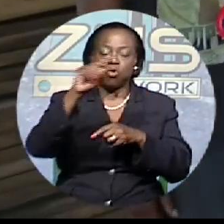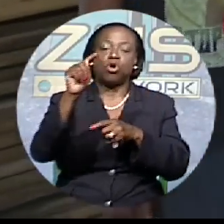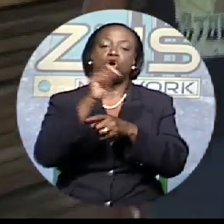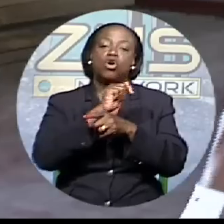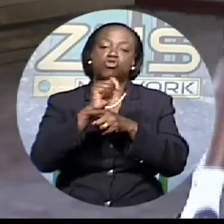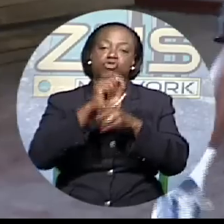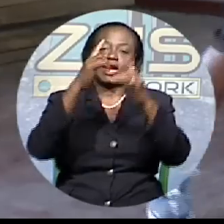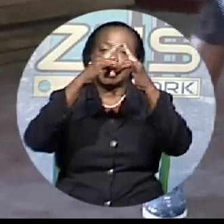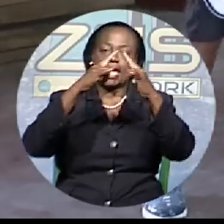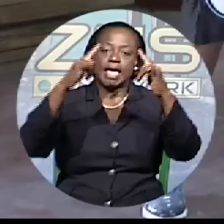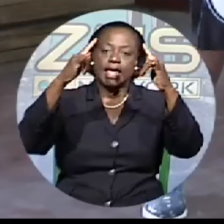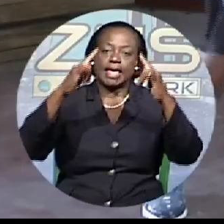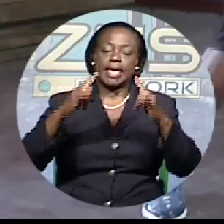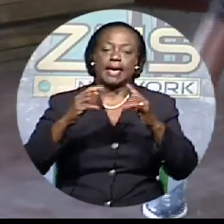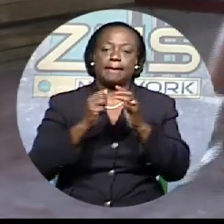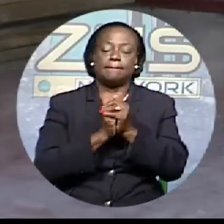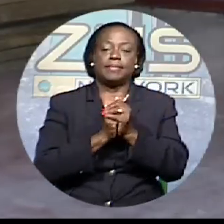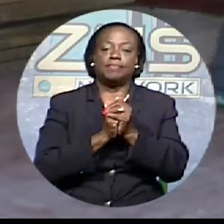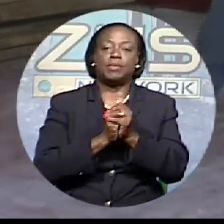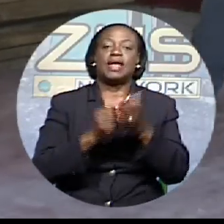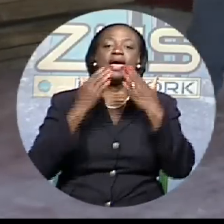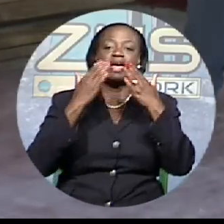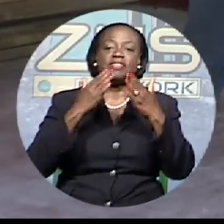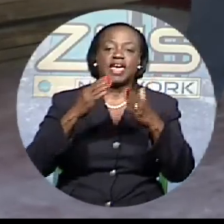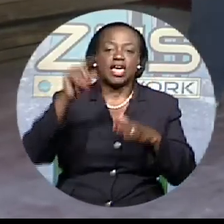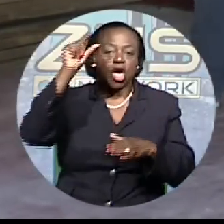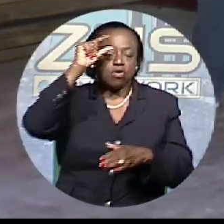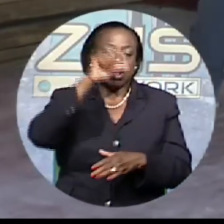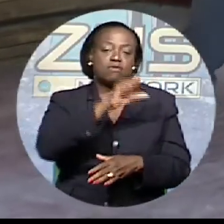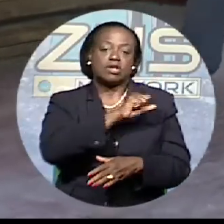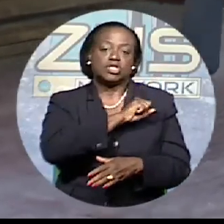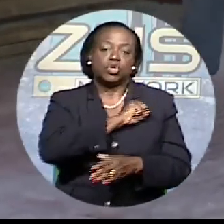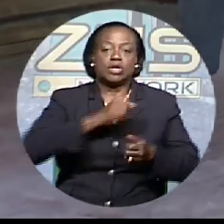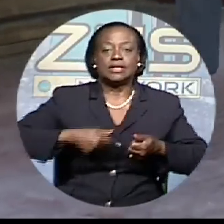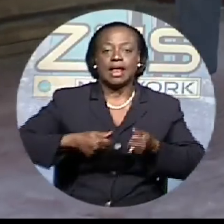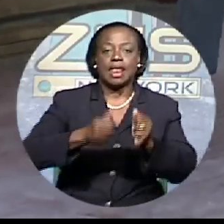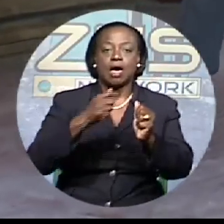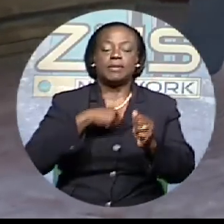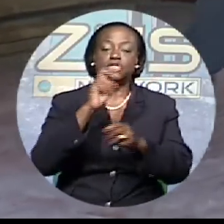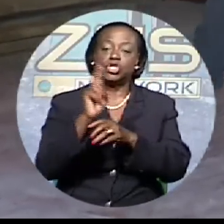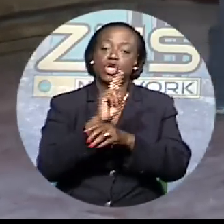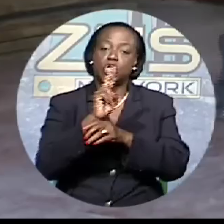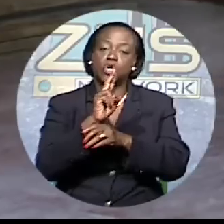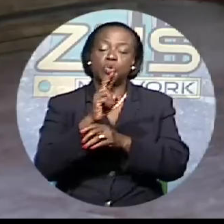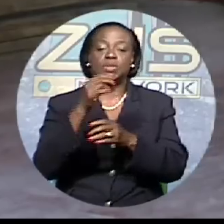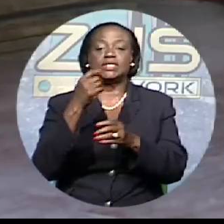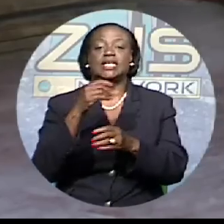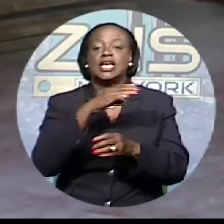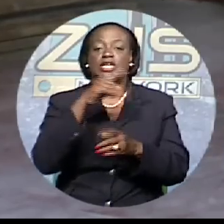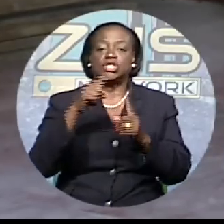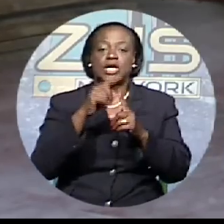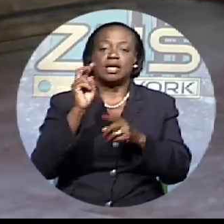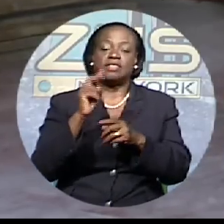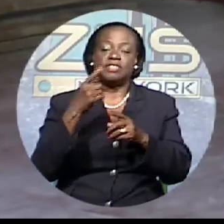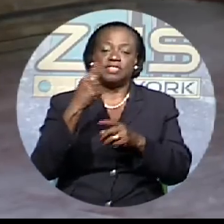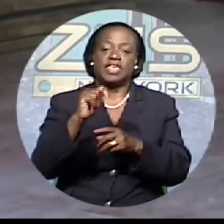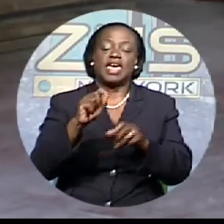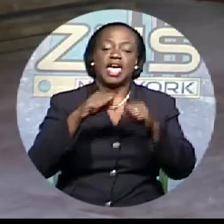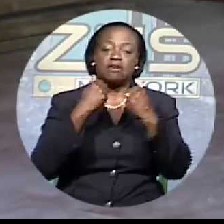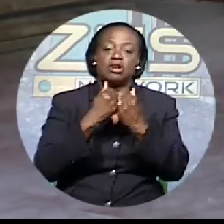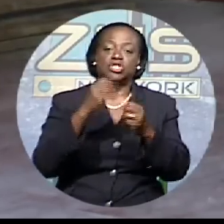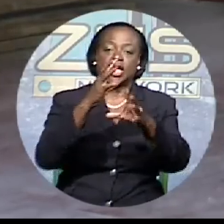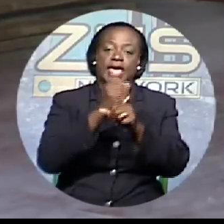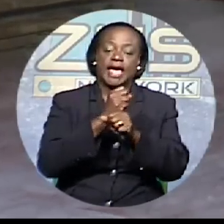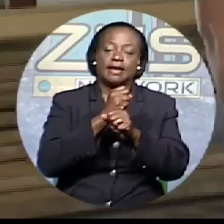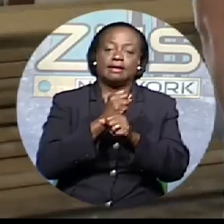got to thank, you know, Sensei Store, Gregory Store, for allowing me to use this facility to get the Major Payne Boxing Club started, and so everything is falling in place, and now I'm just